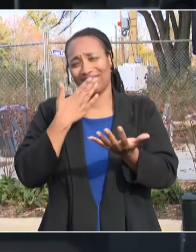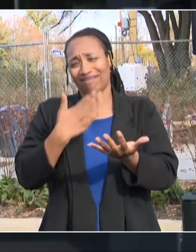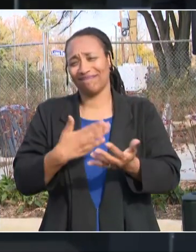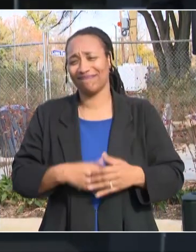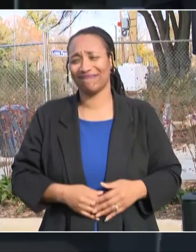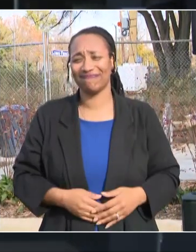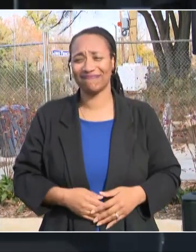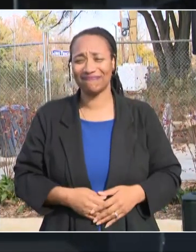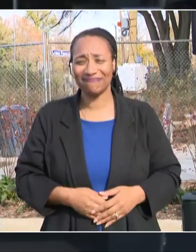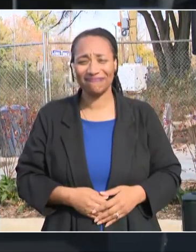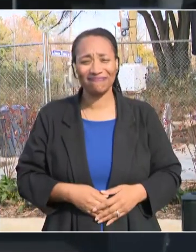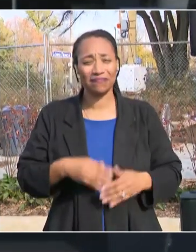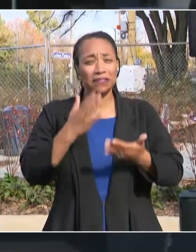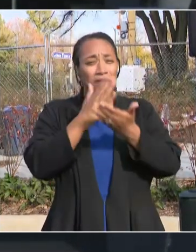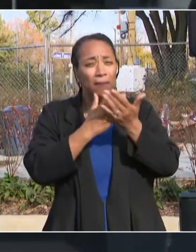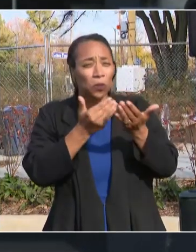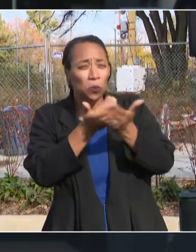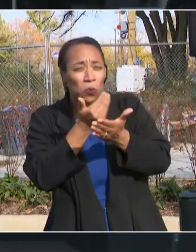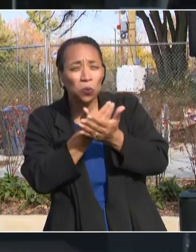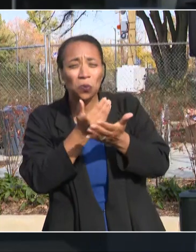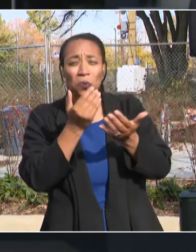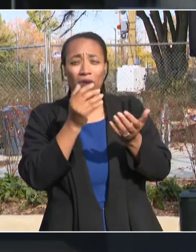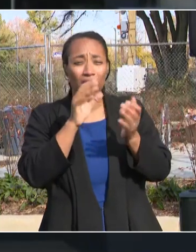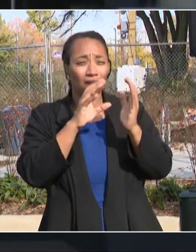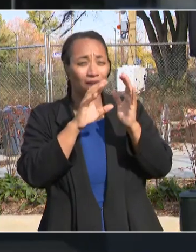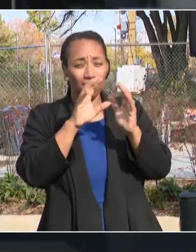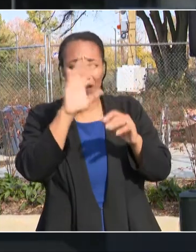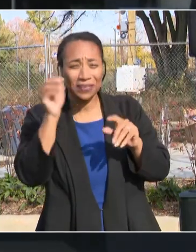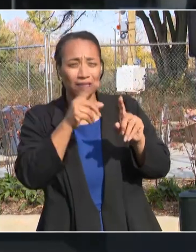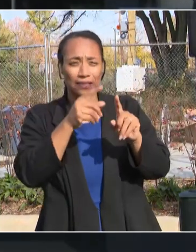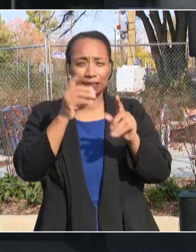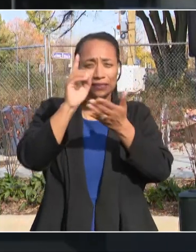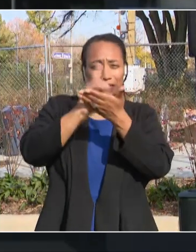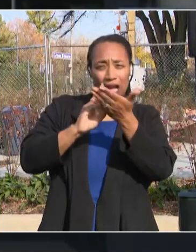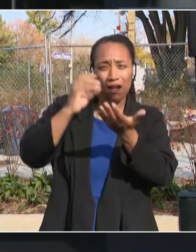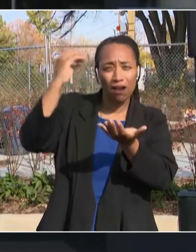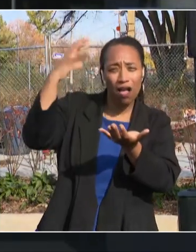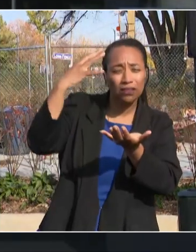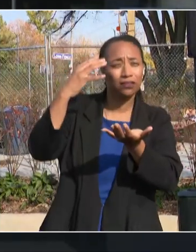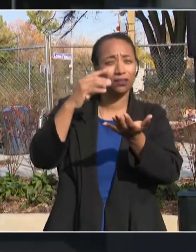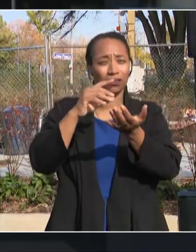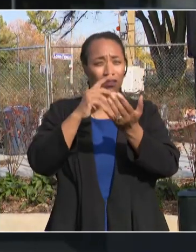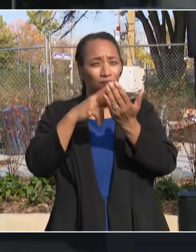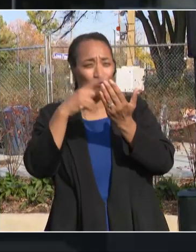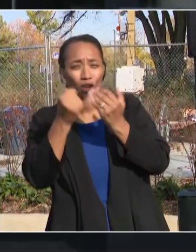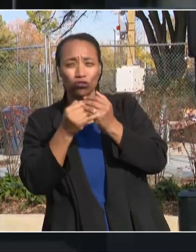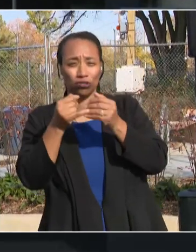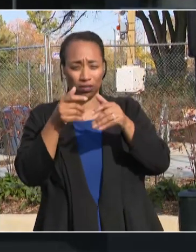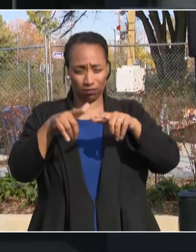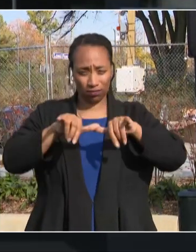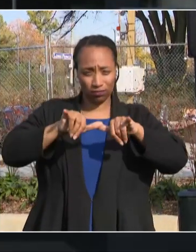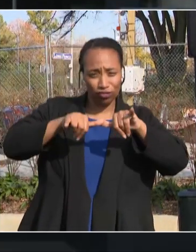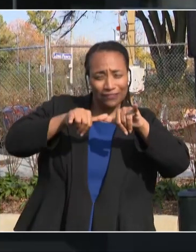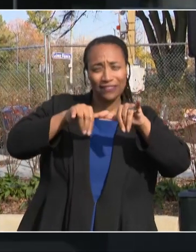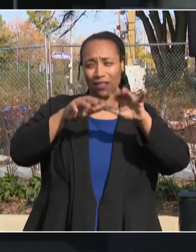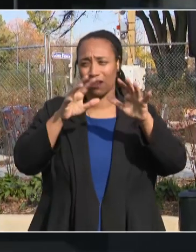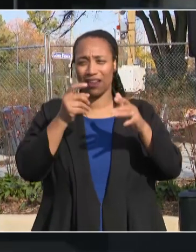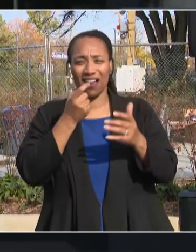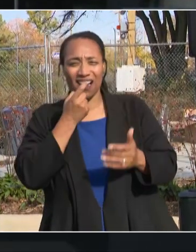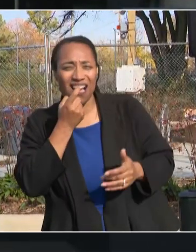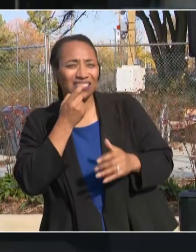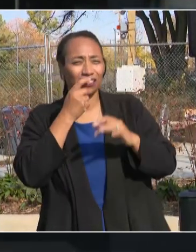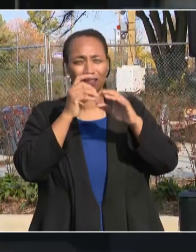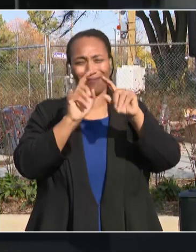by Design, Klein Hornick, Holland and Knight, Drummond Park Projects, Kelsey Glass, and countless others